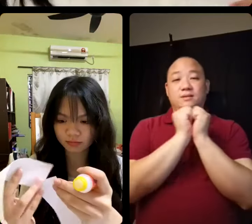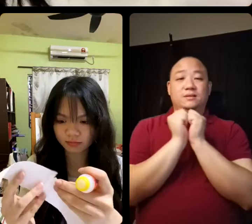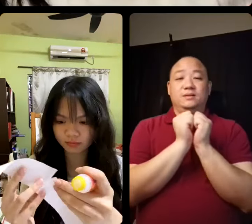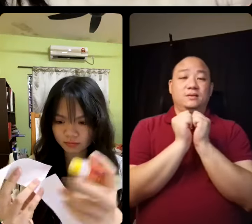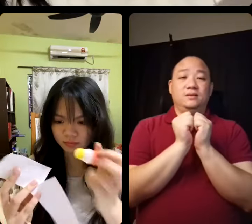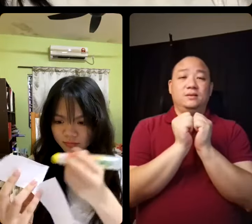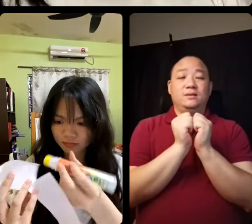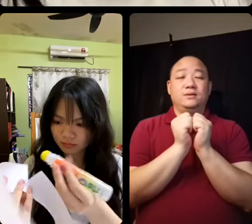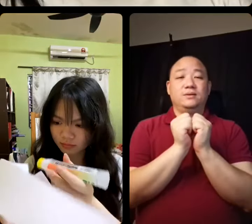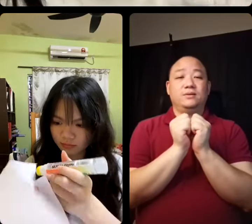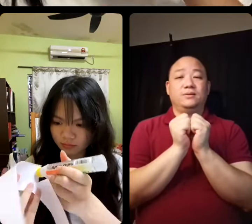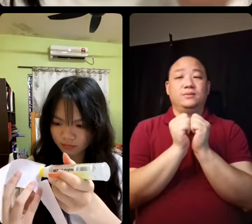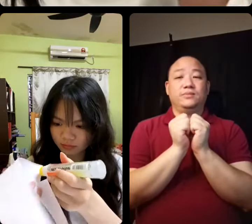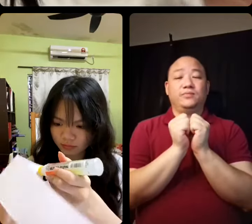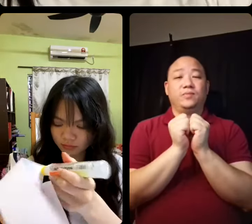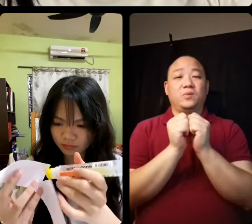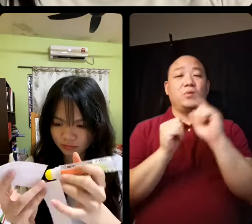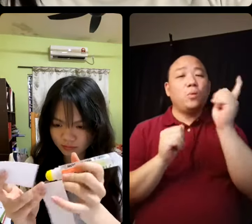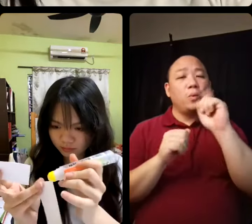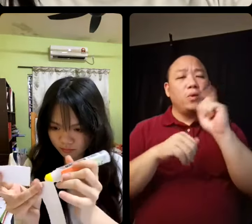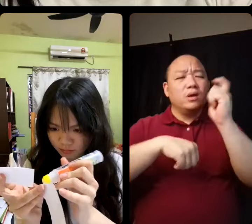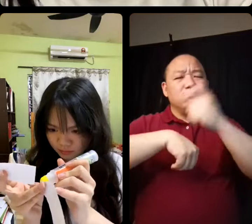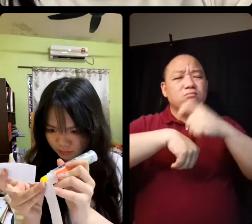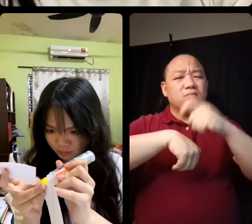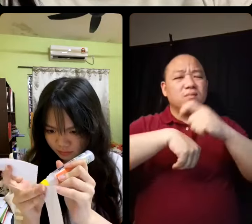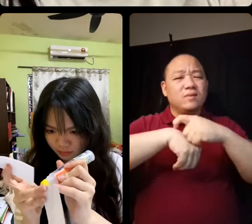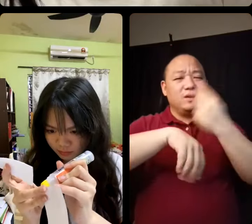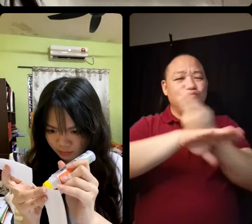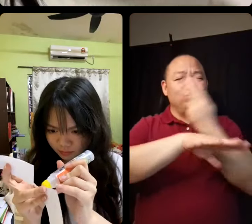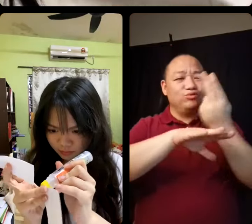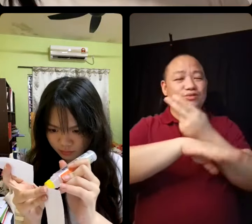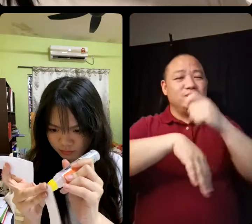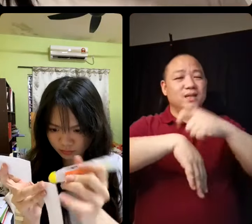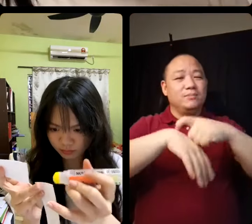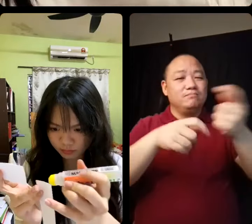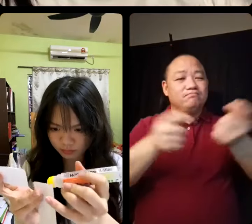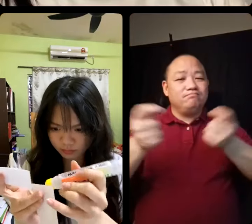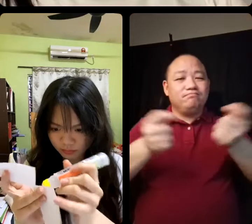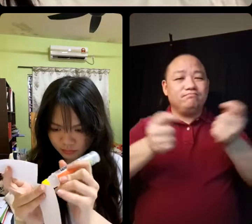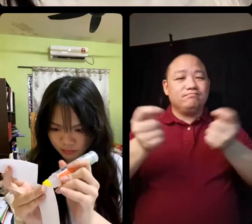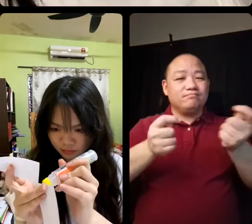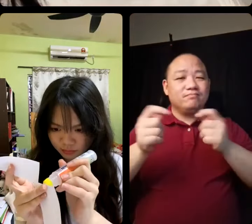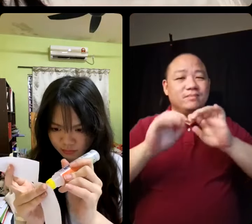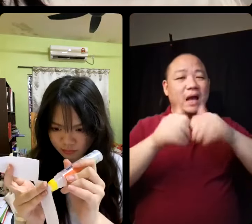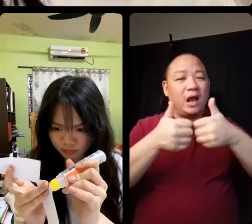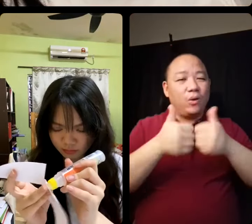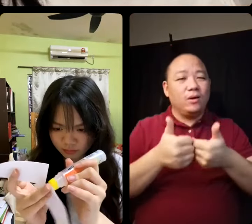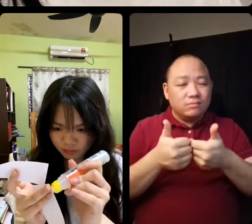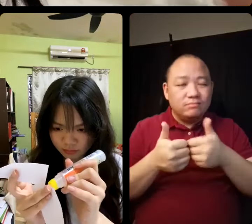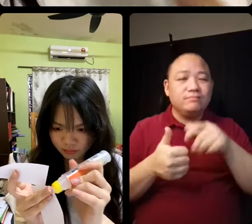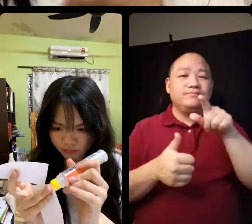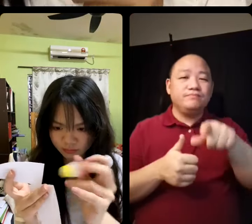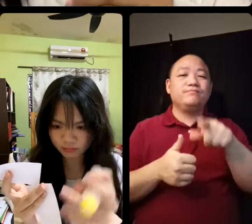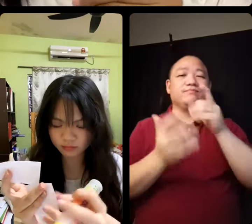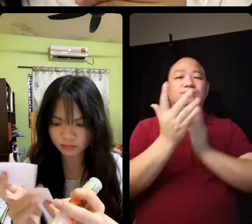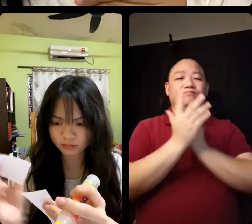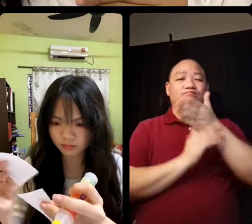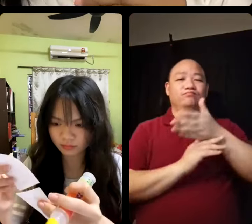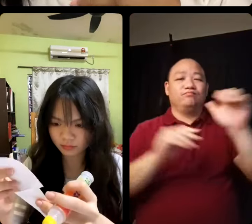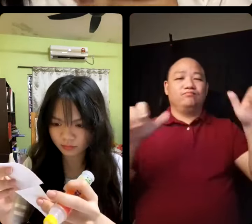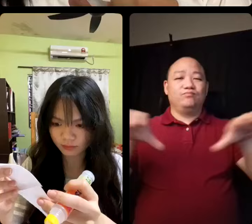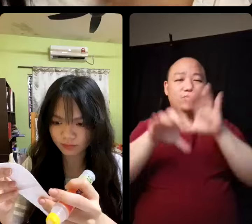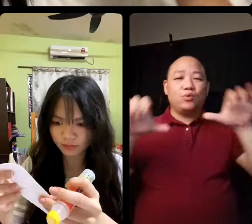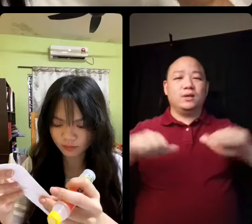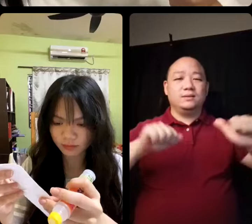go. And of course, there are a few things that we need. We need a paper together, okay? And a glue and a ruler,